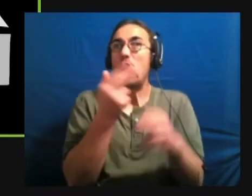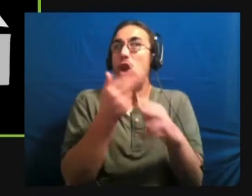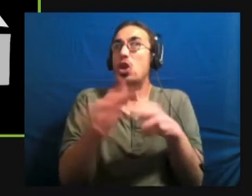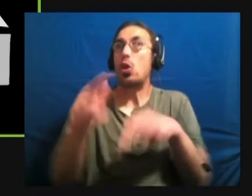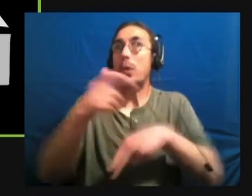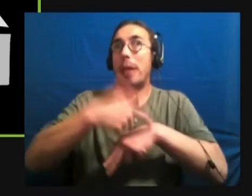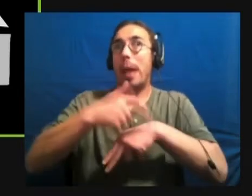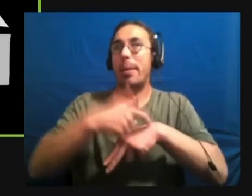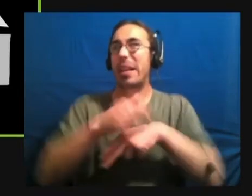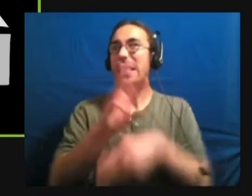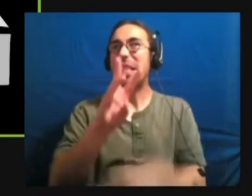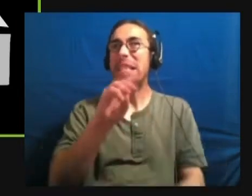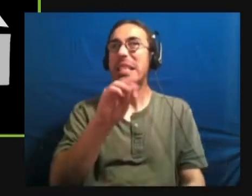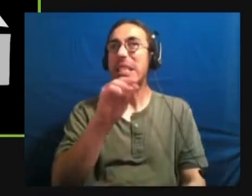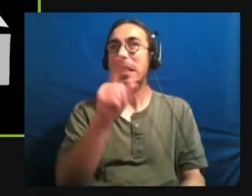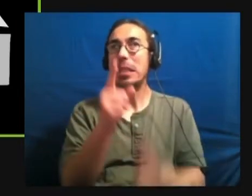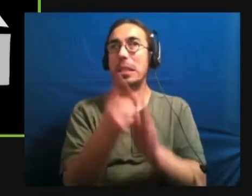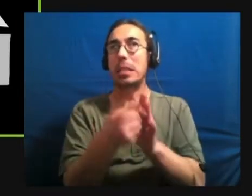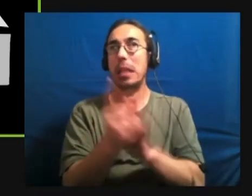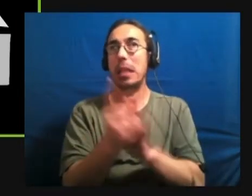we explain that.